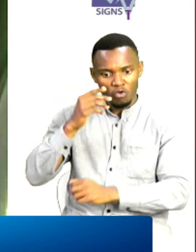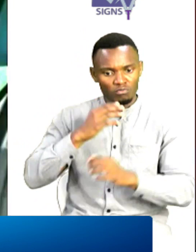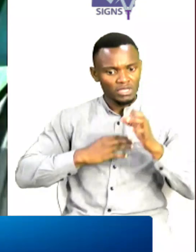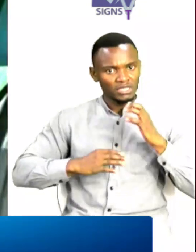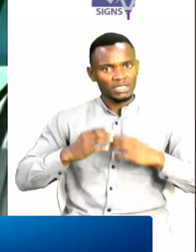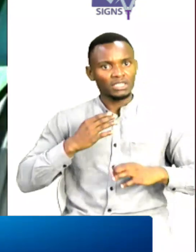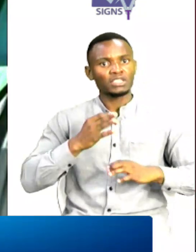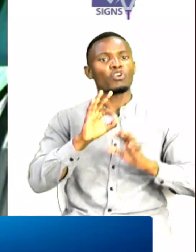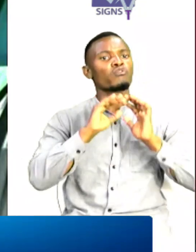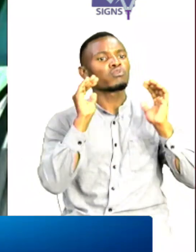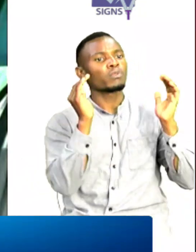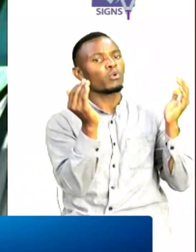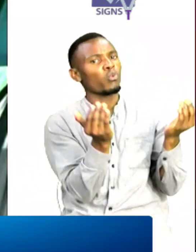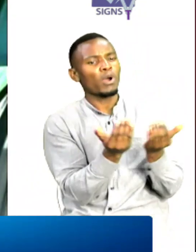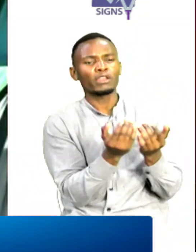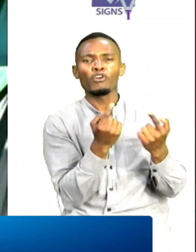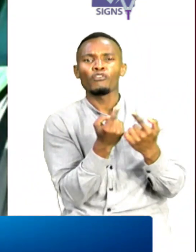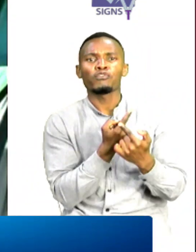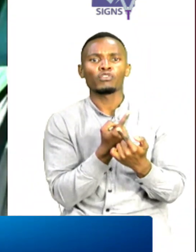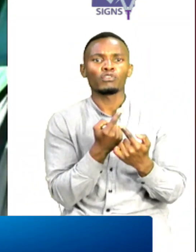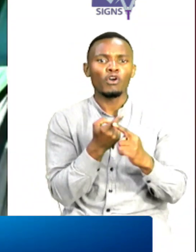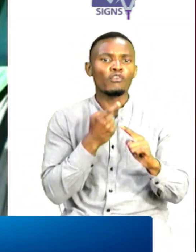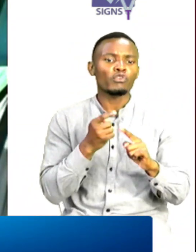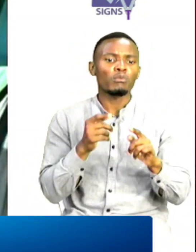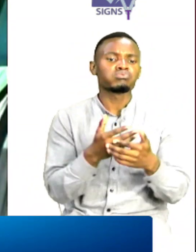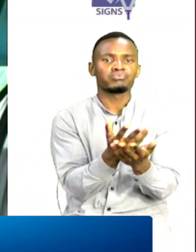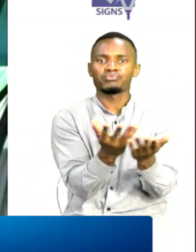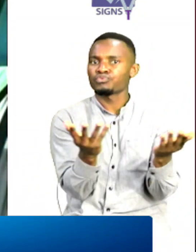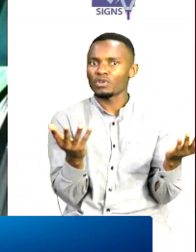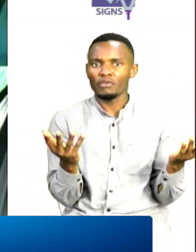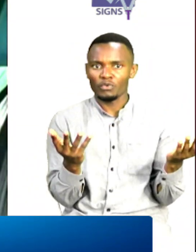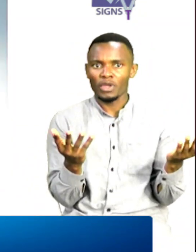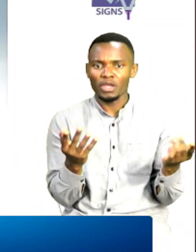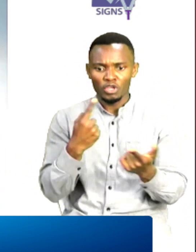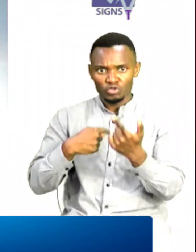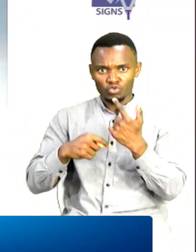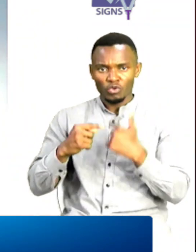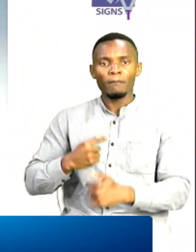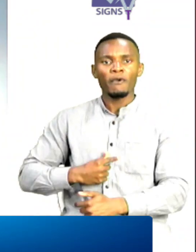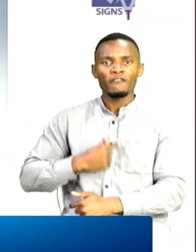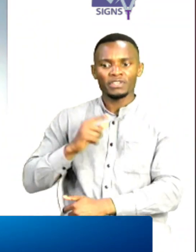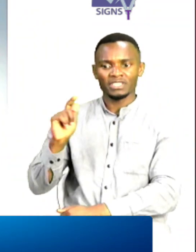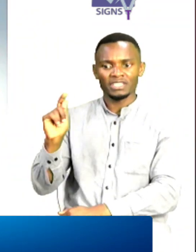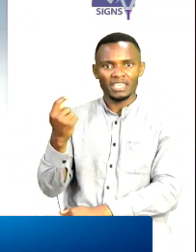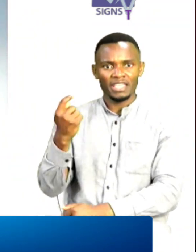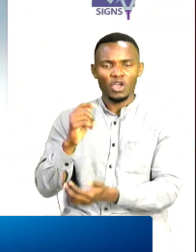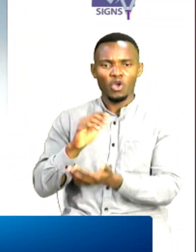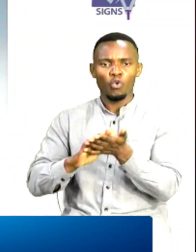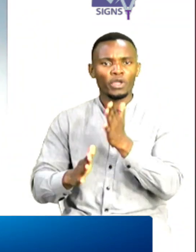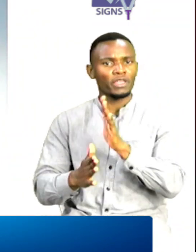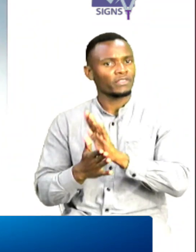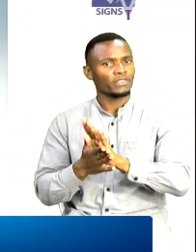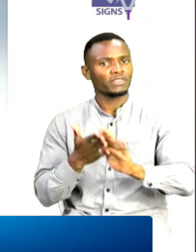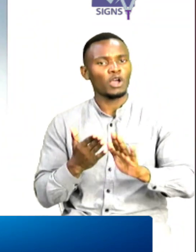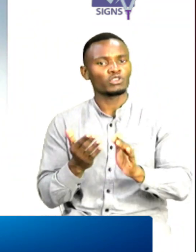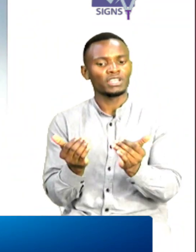the world from every part of the world to visit Kenya without the requirement